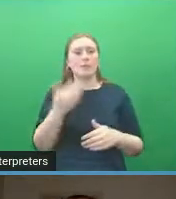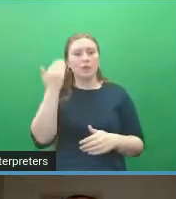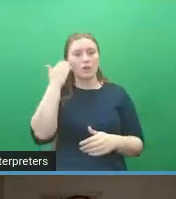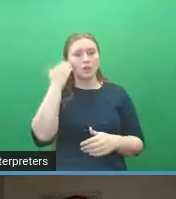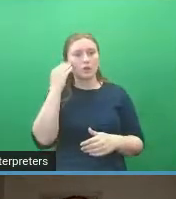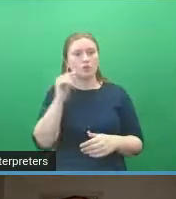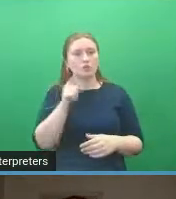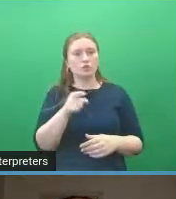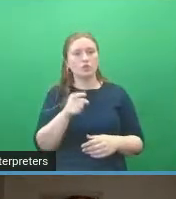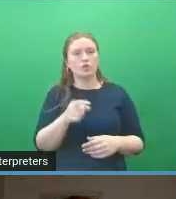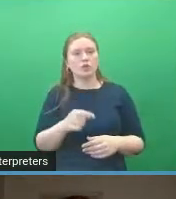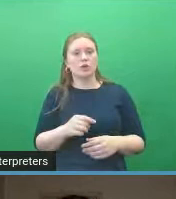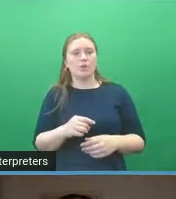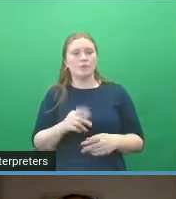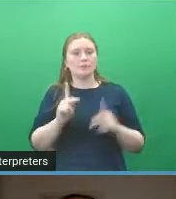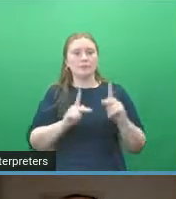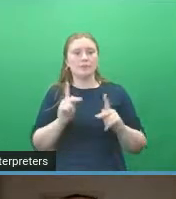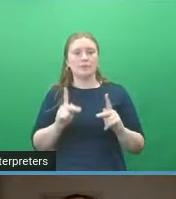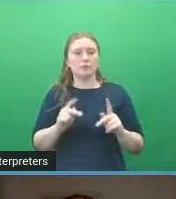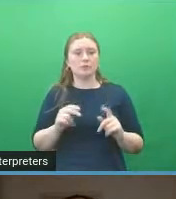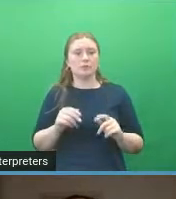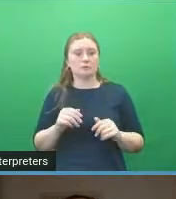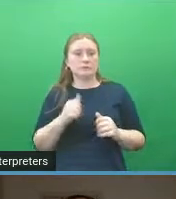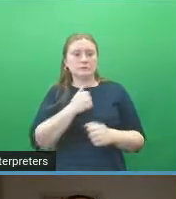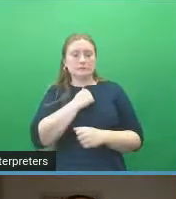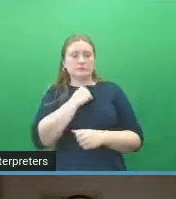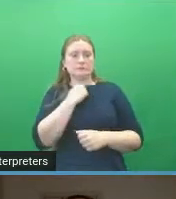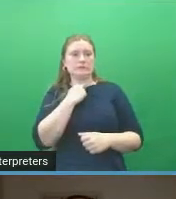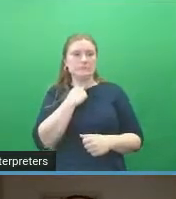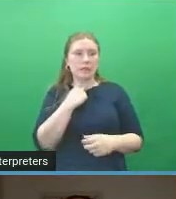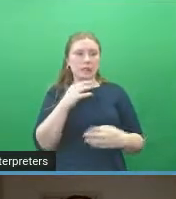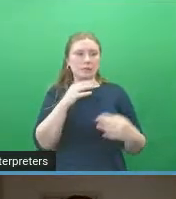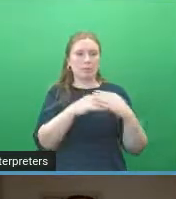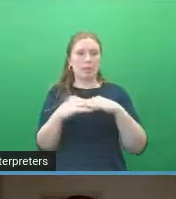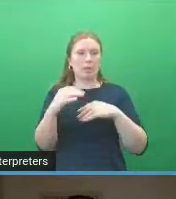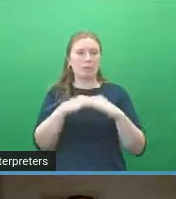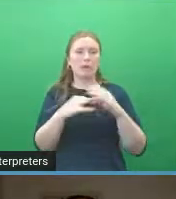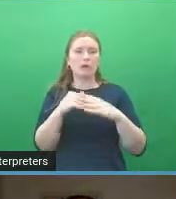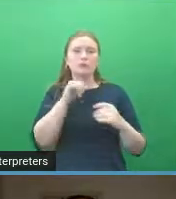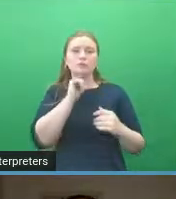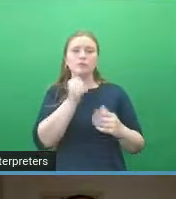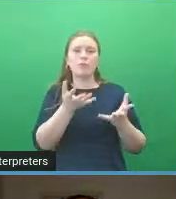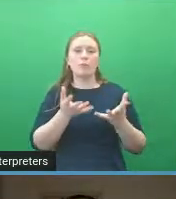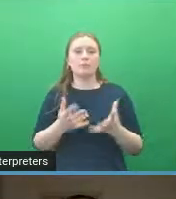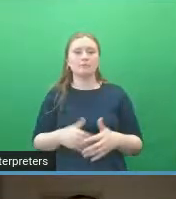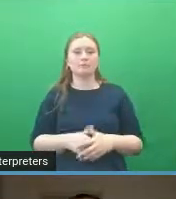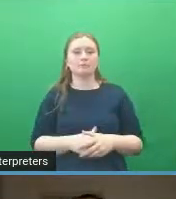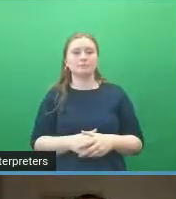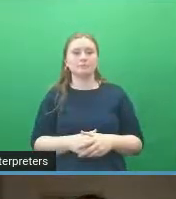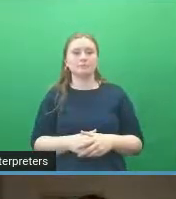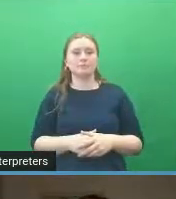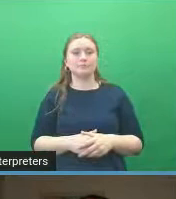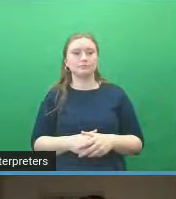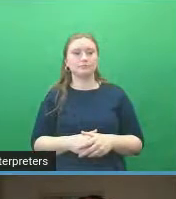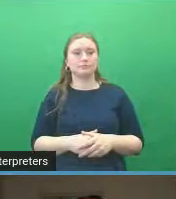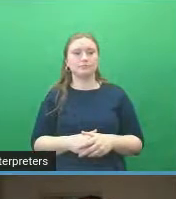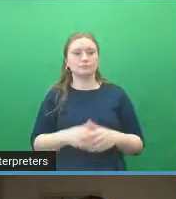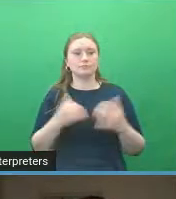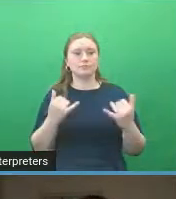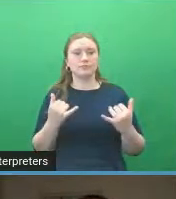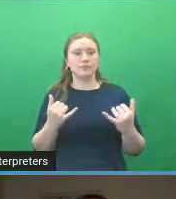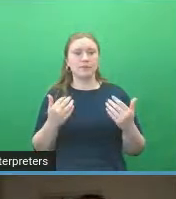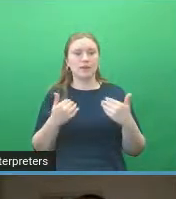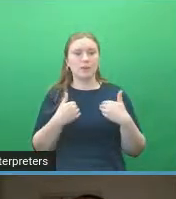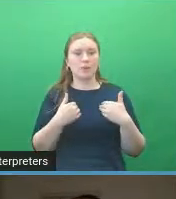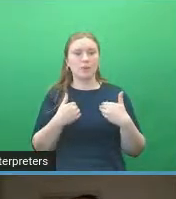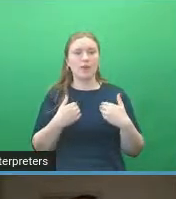or fear talking over others. All of this should be considered if you want to dive into breakouts. Okay, so you have a handle on what